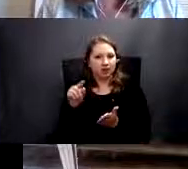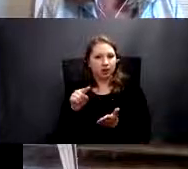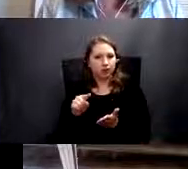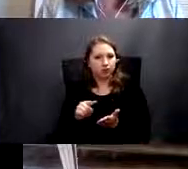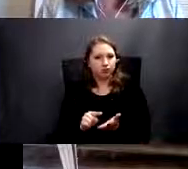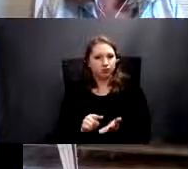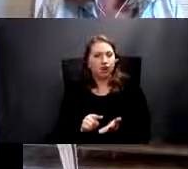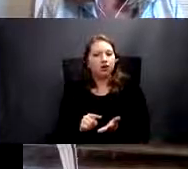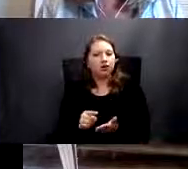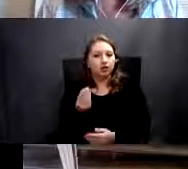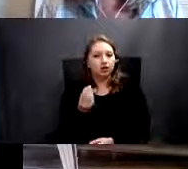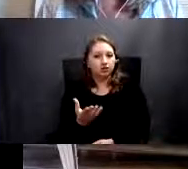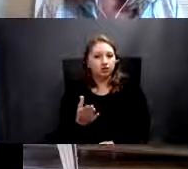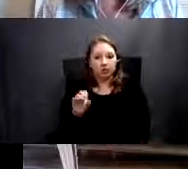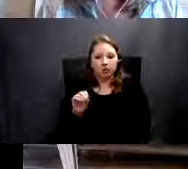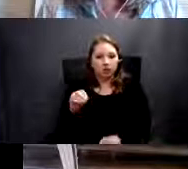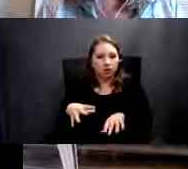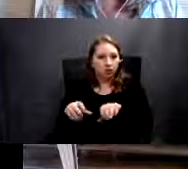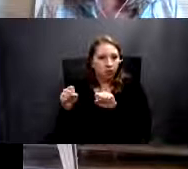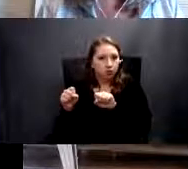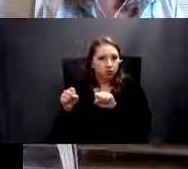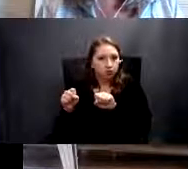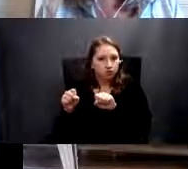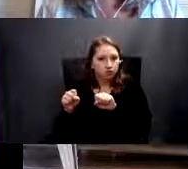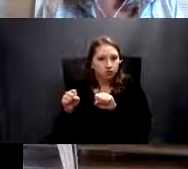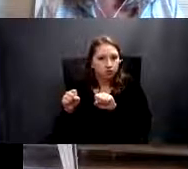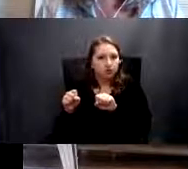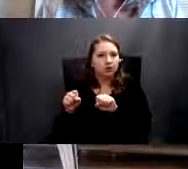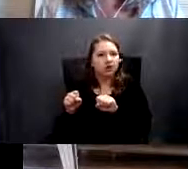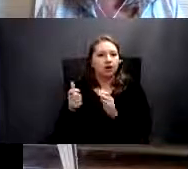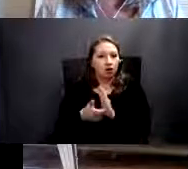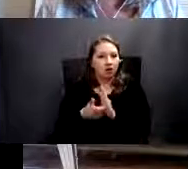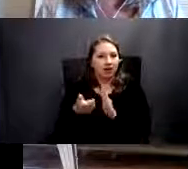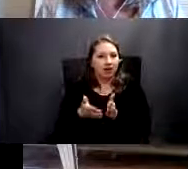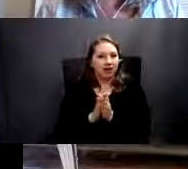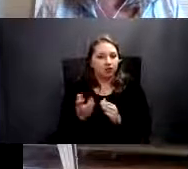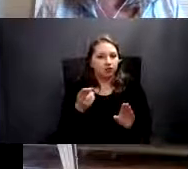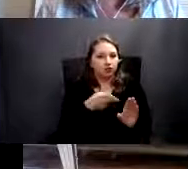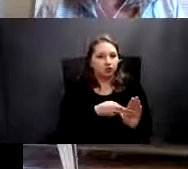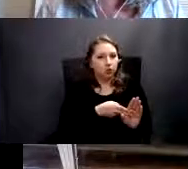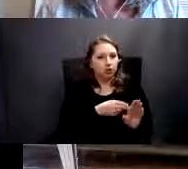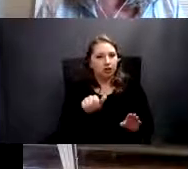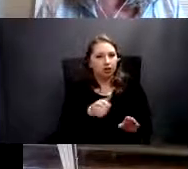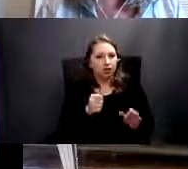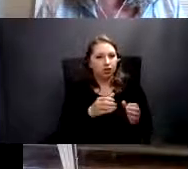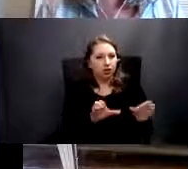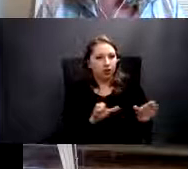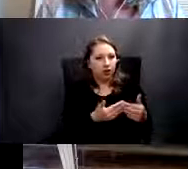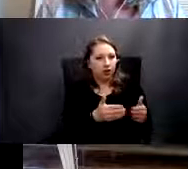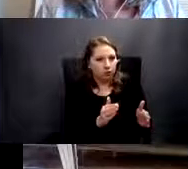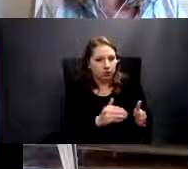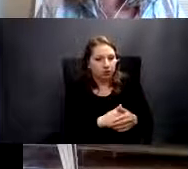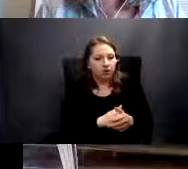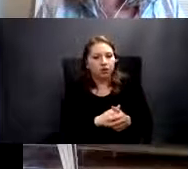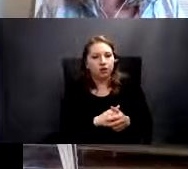Just so you know, our co-hosts will be asked automatically to join a Zoom or a breakout room as well.